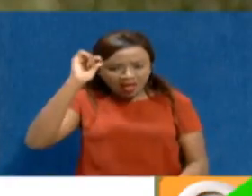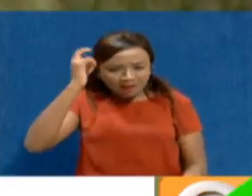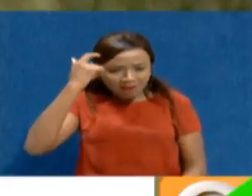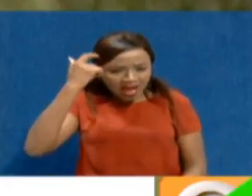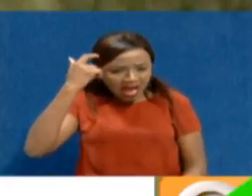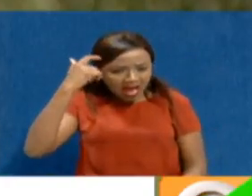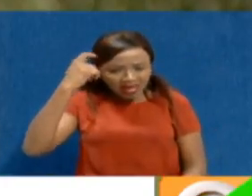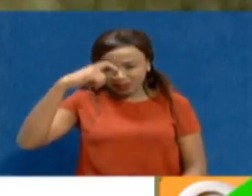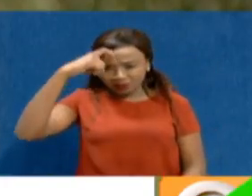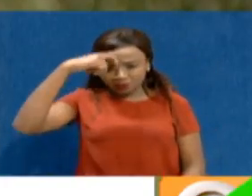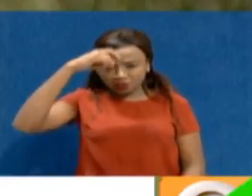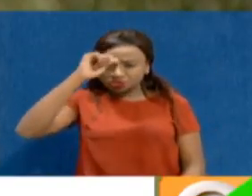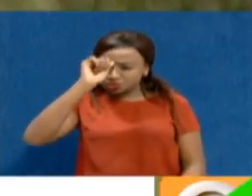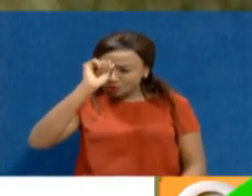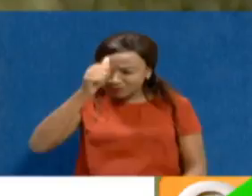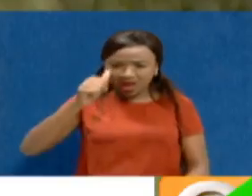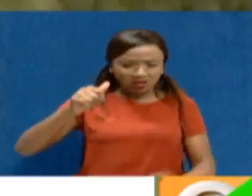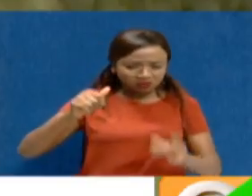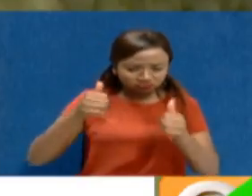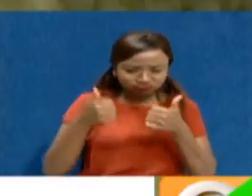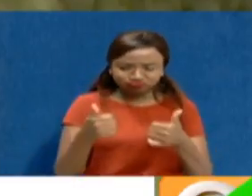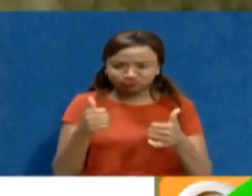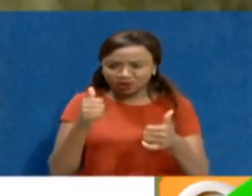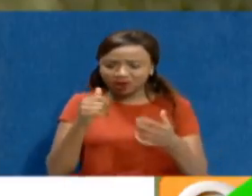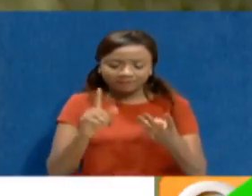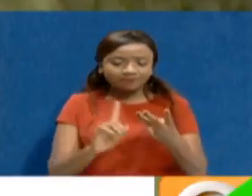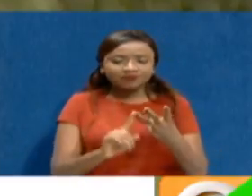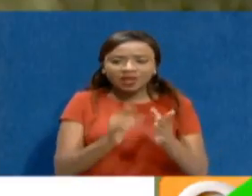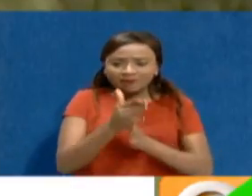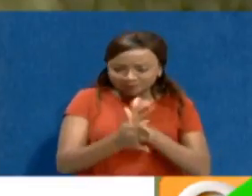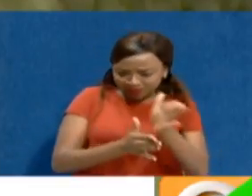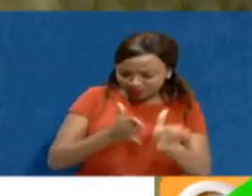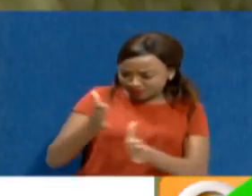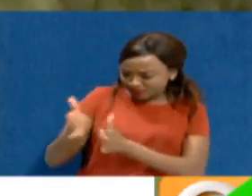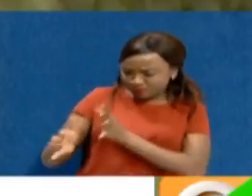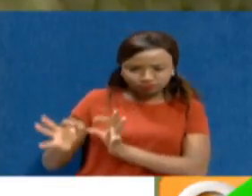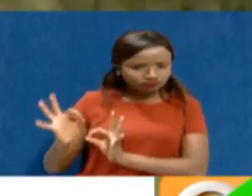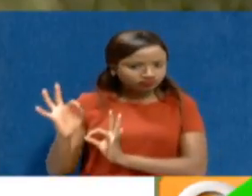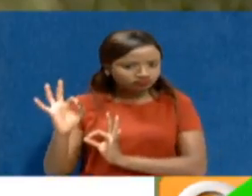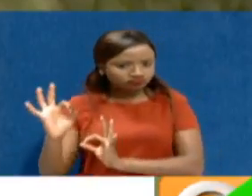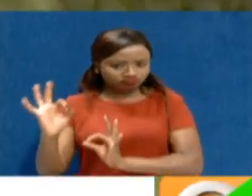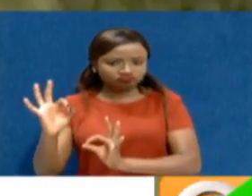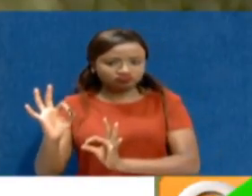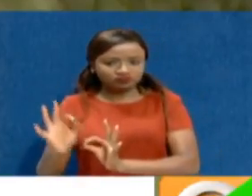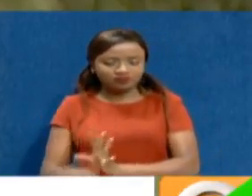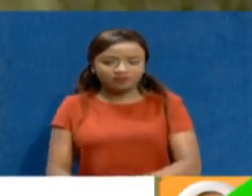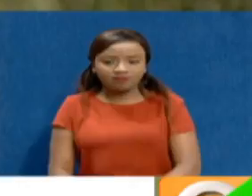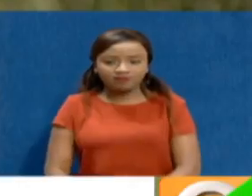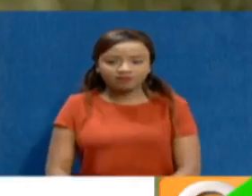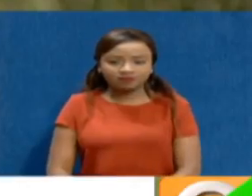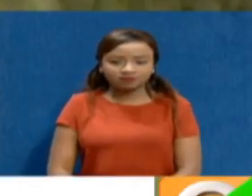intellectually involved judges, better prepared in their areas of